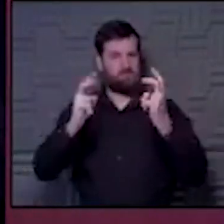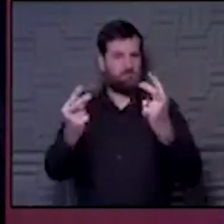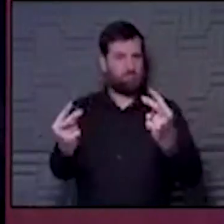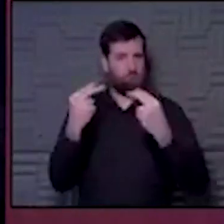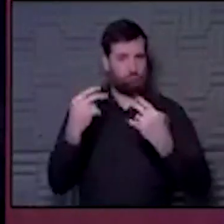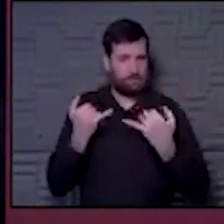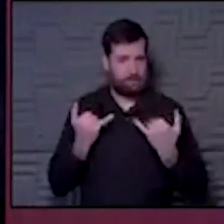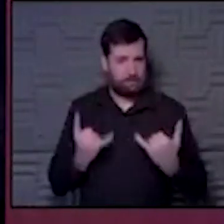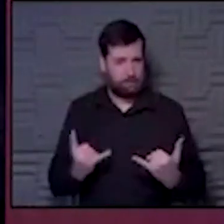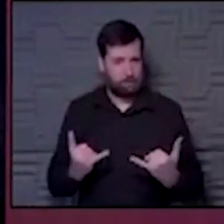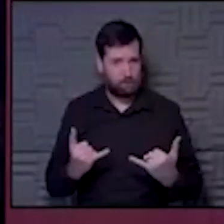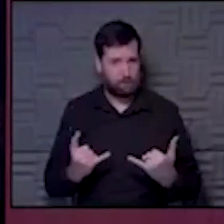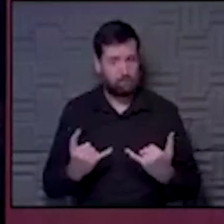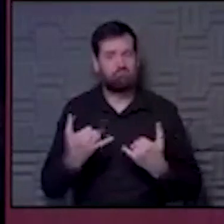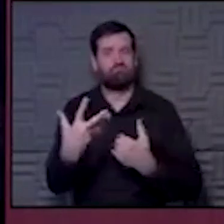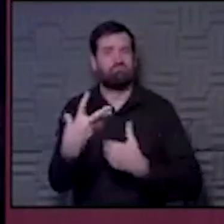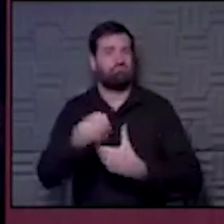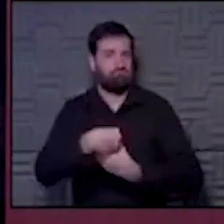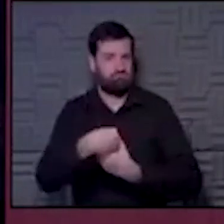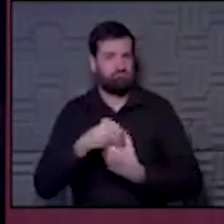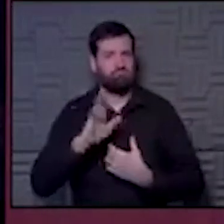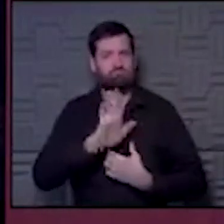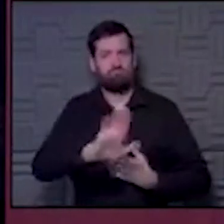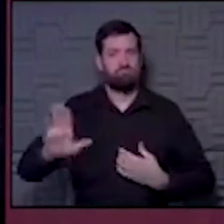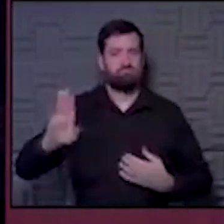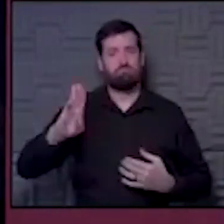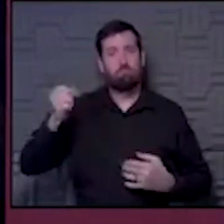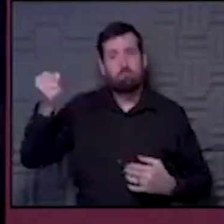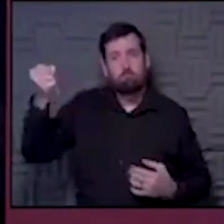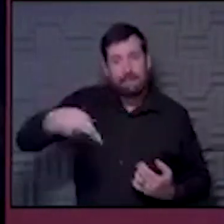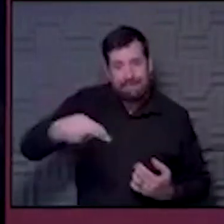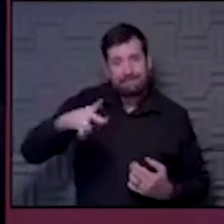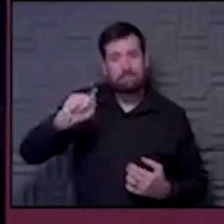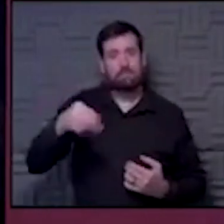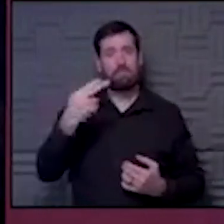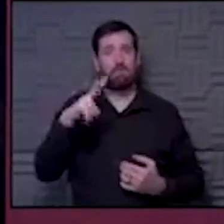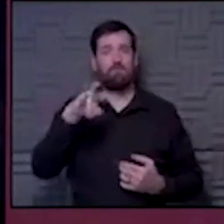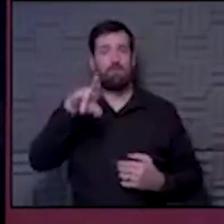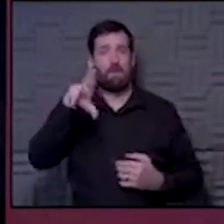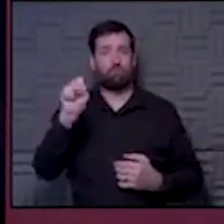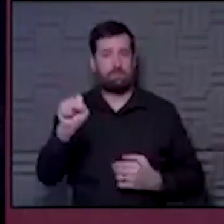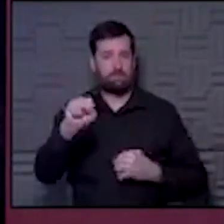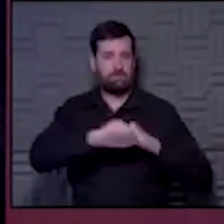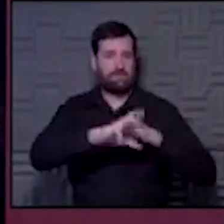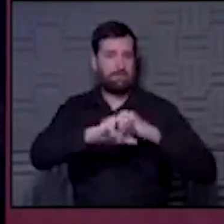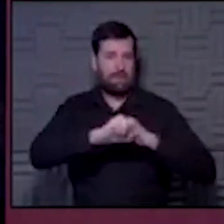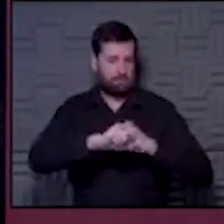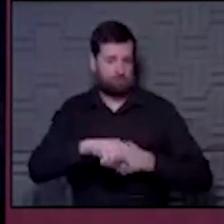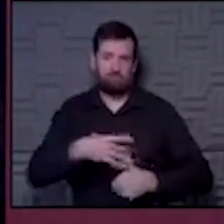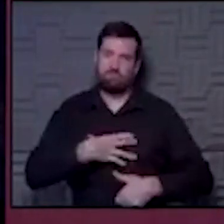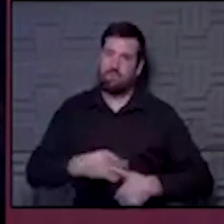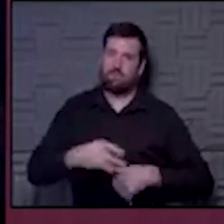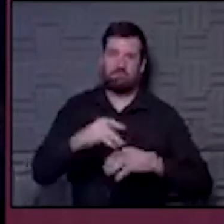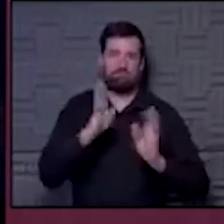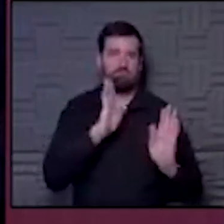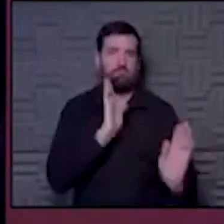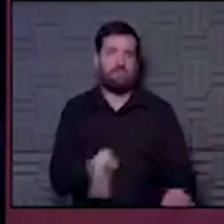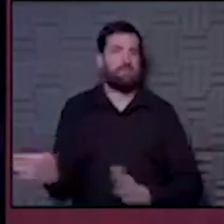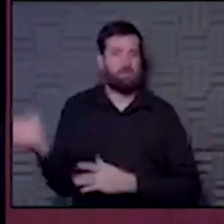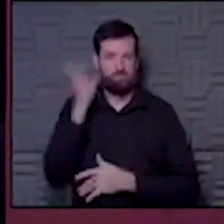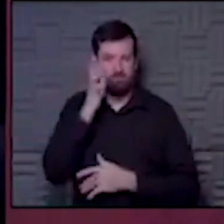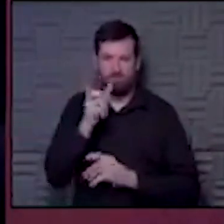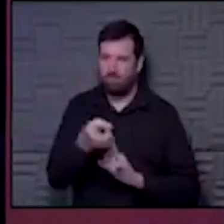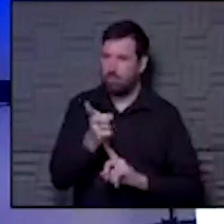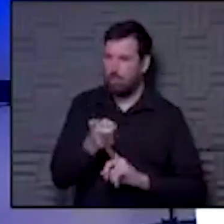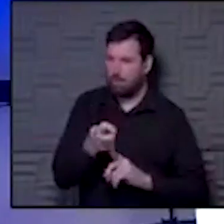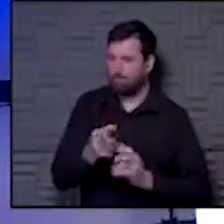this program to participate in their Beat the Virus campaign. We like that plan. We will get to that in a moment, but